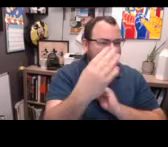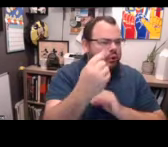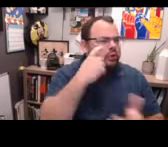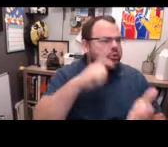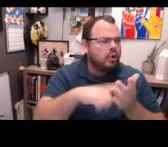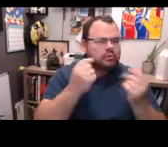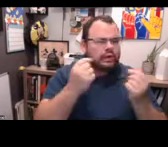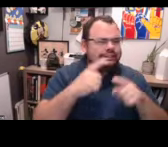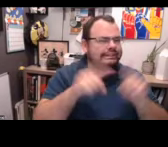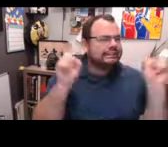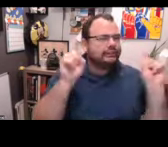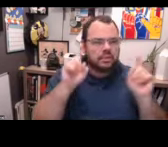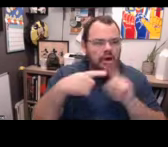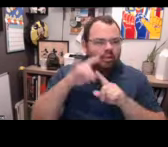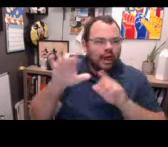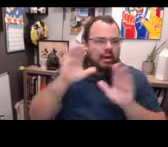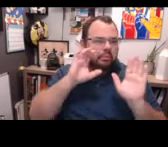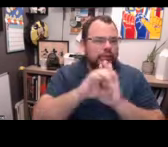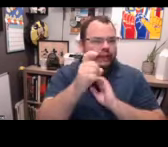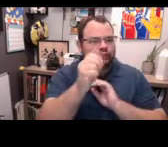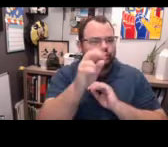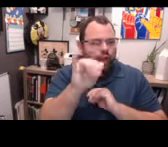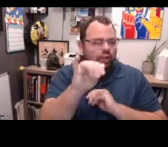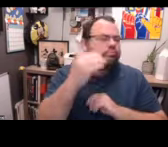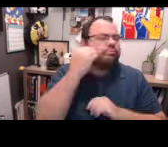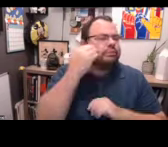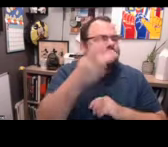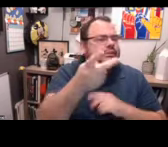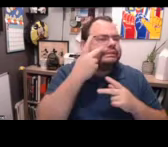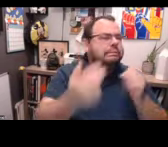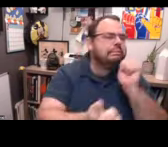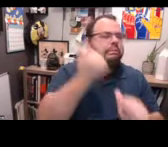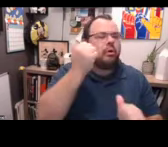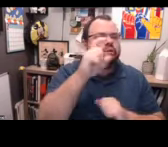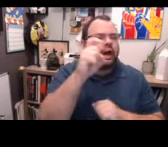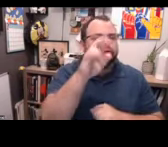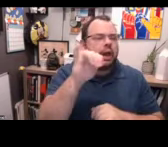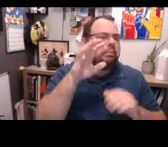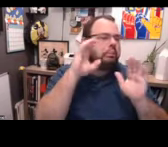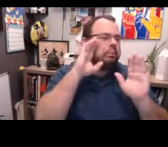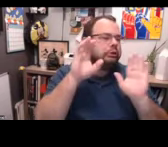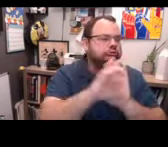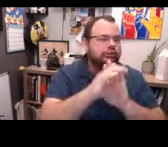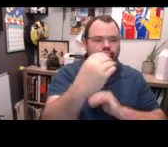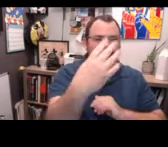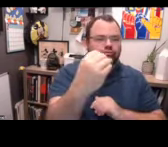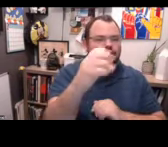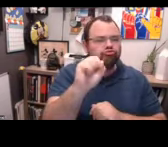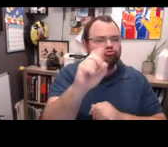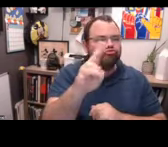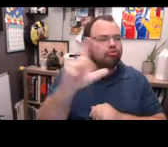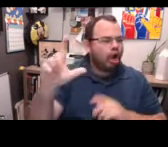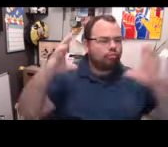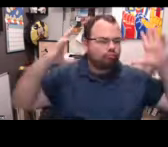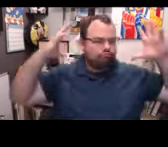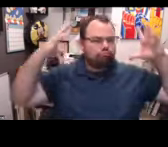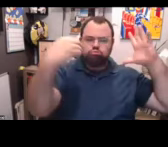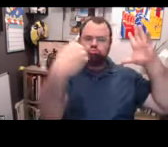actual x-ray. You notice something different about that image, that x-ray. Most